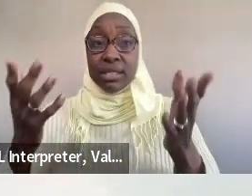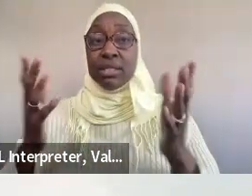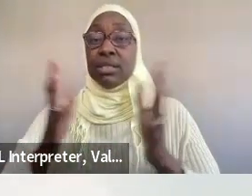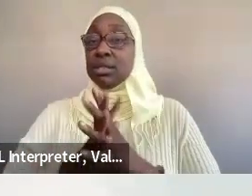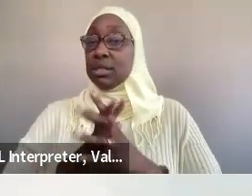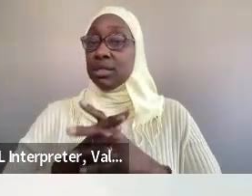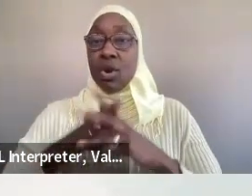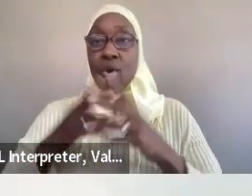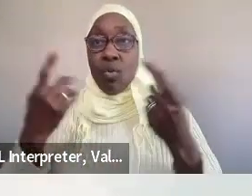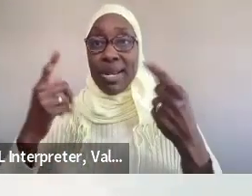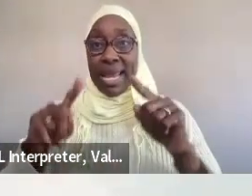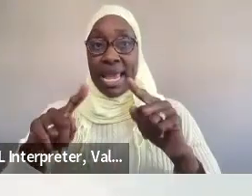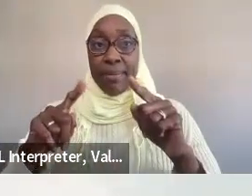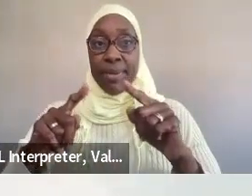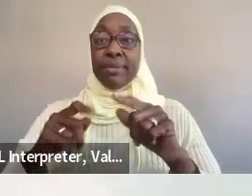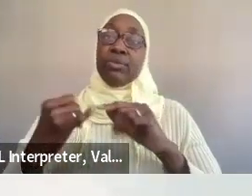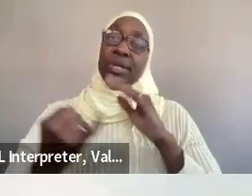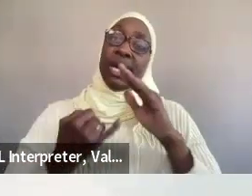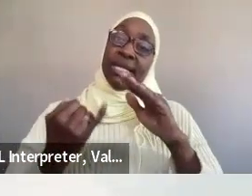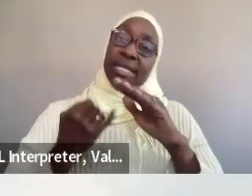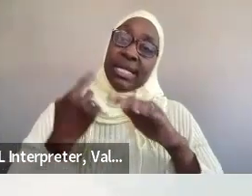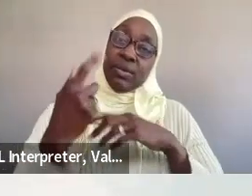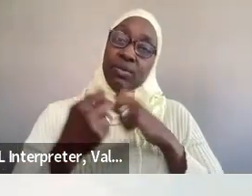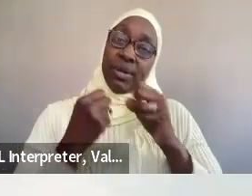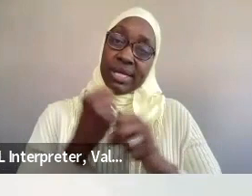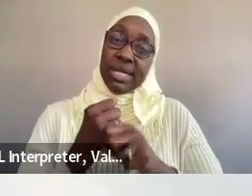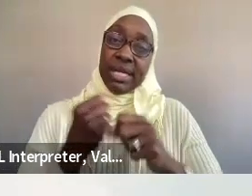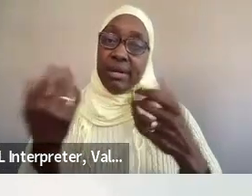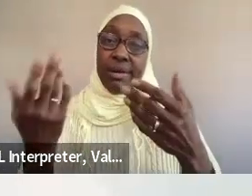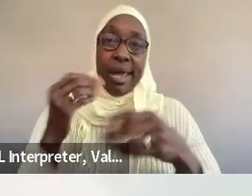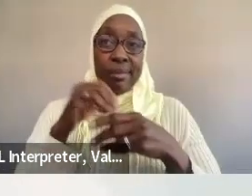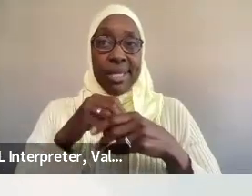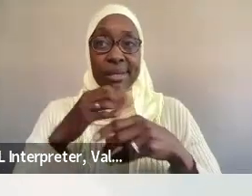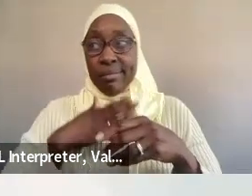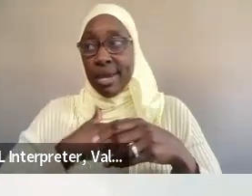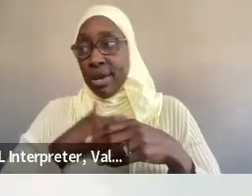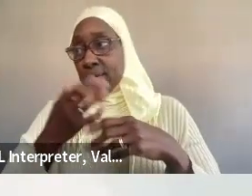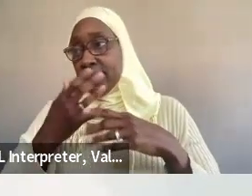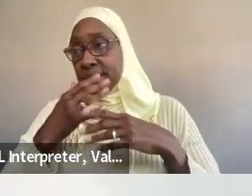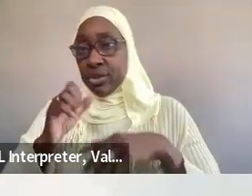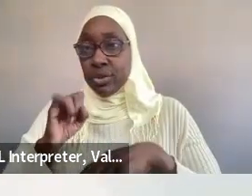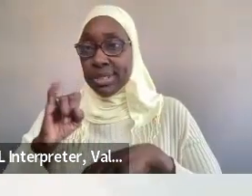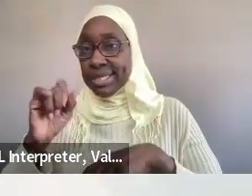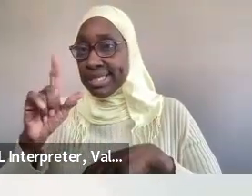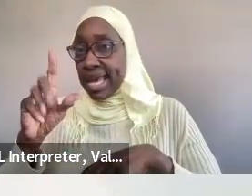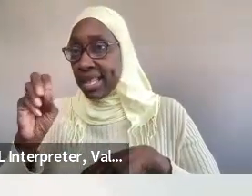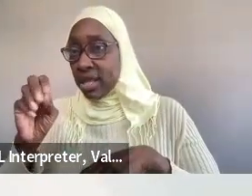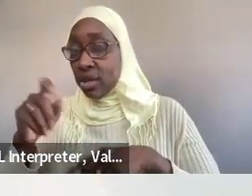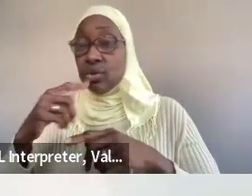in hibernation for a year, and I was kind of in my own little silo. But when we came out and I was talking to